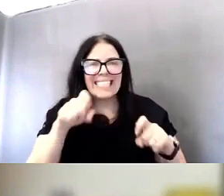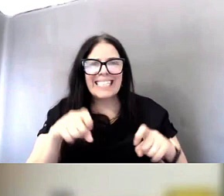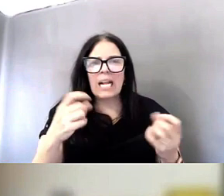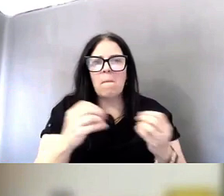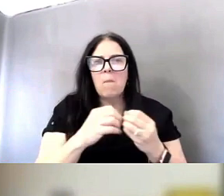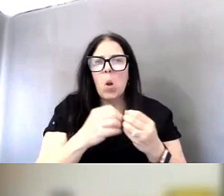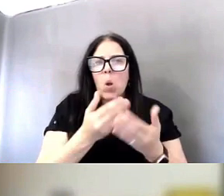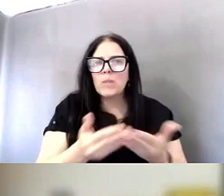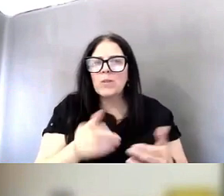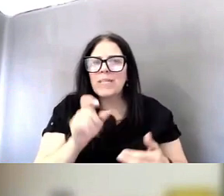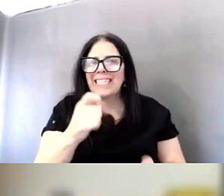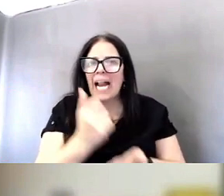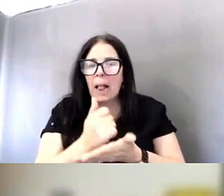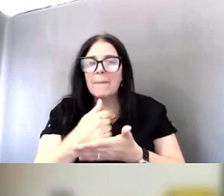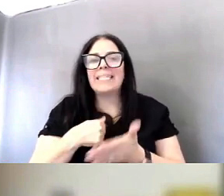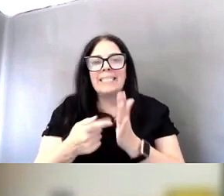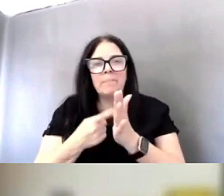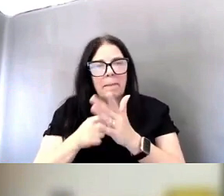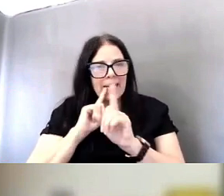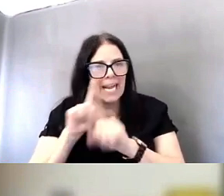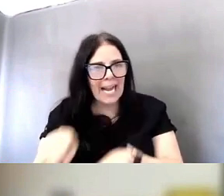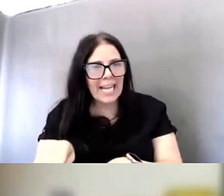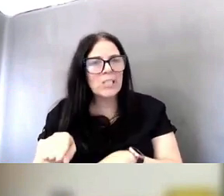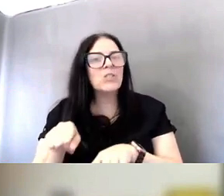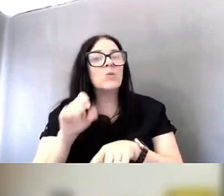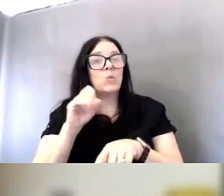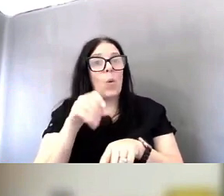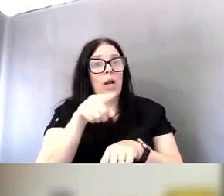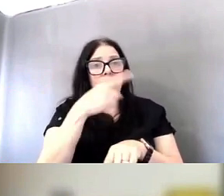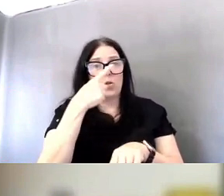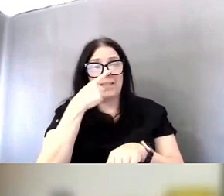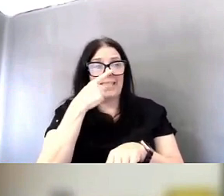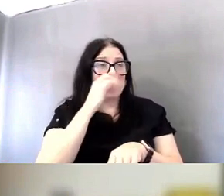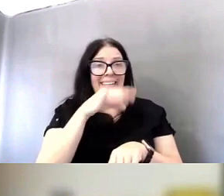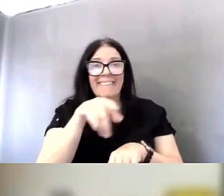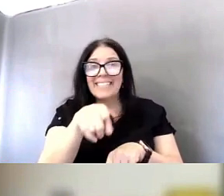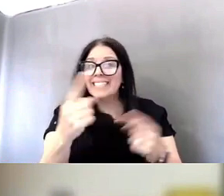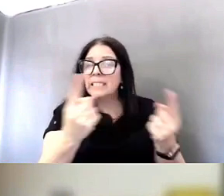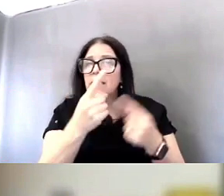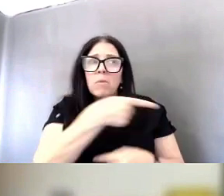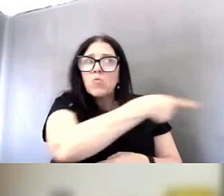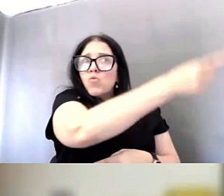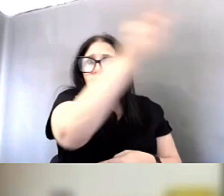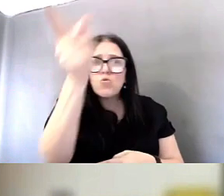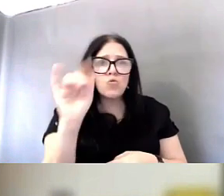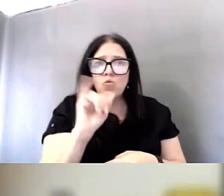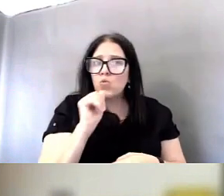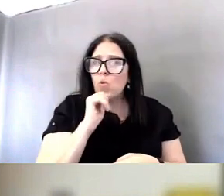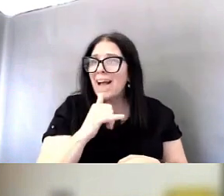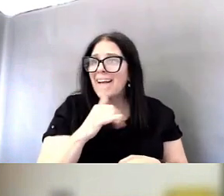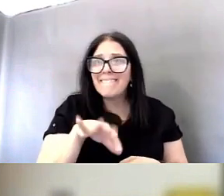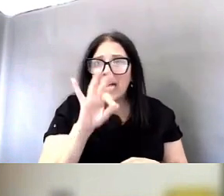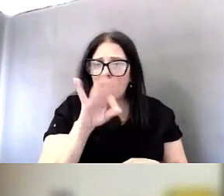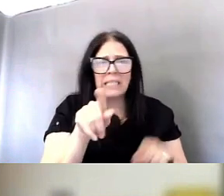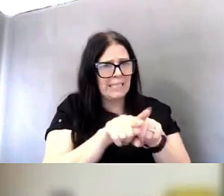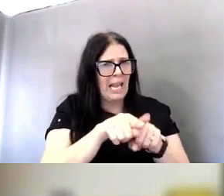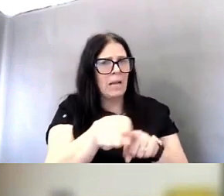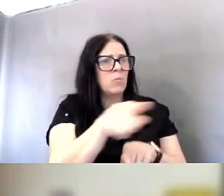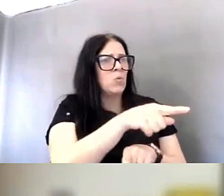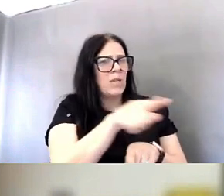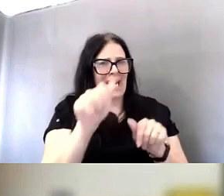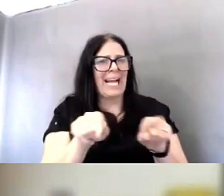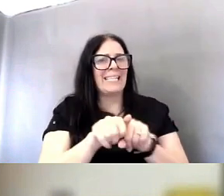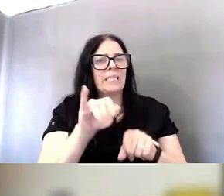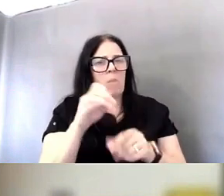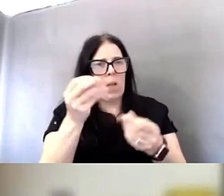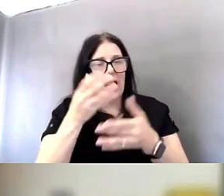to address some of those questions as we go. So if you don't find something, or you find something that you think should be added to the collection, please let